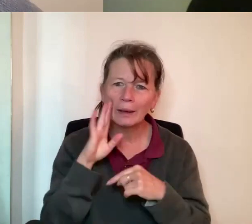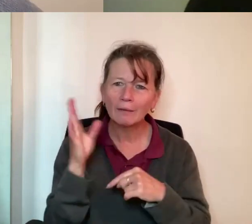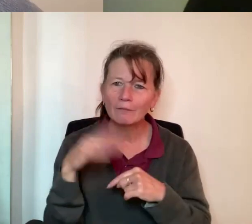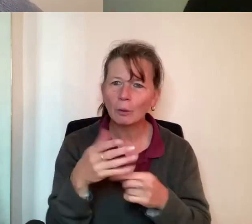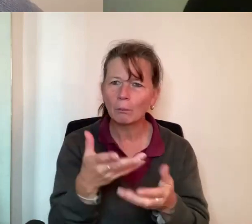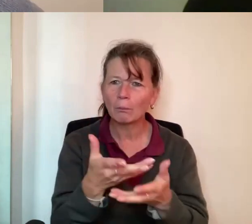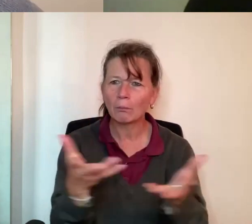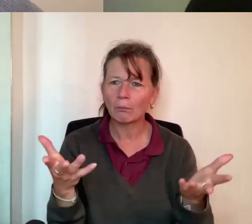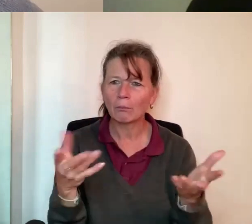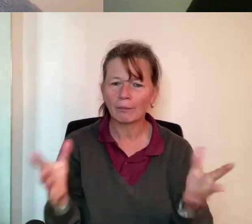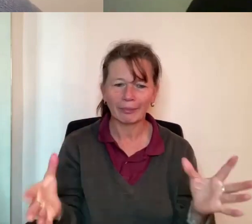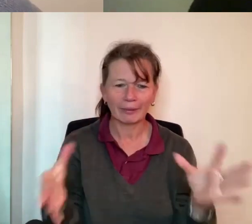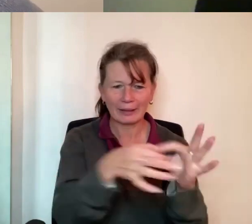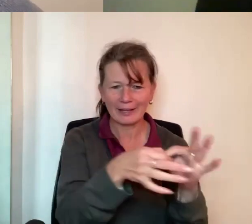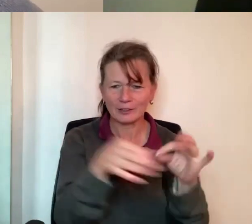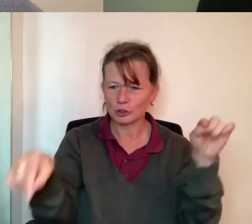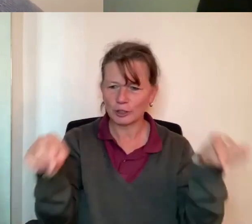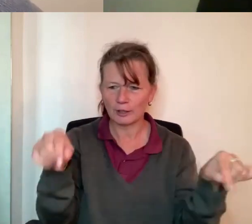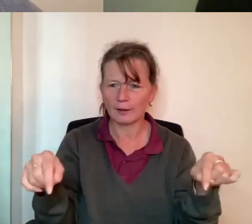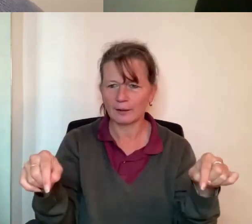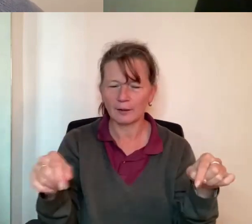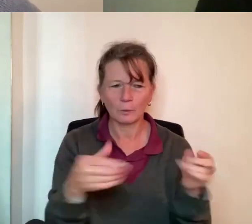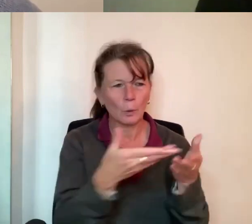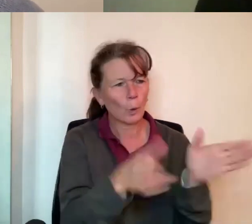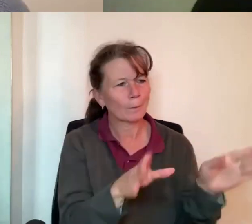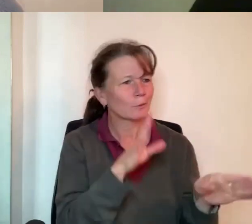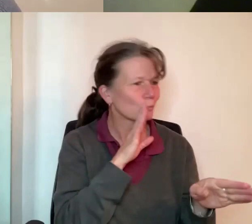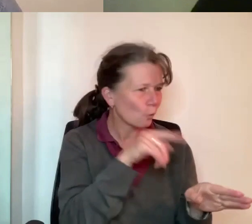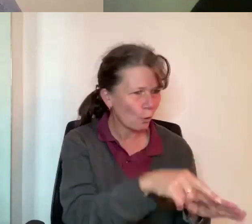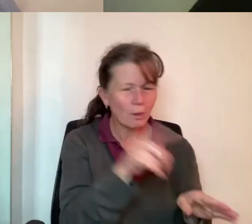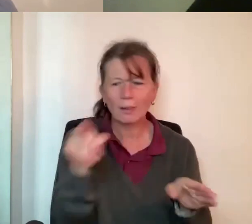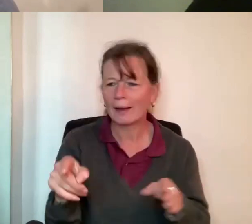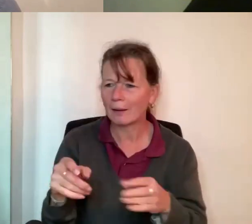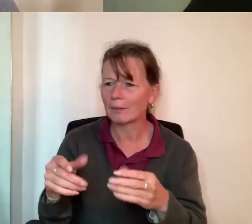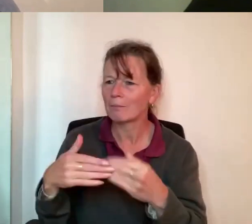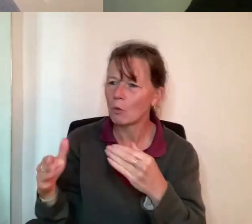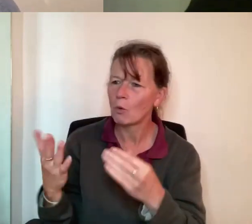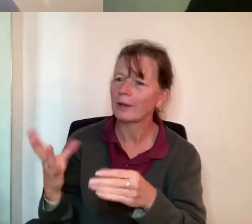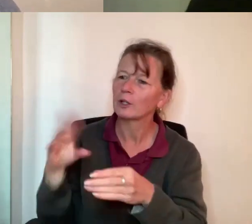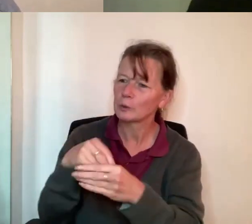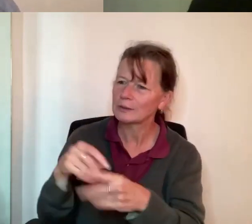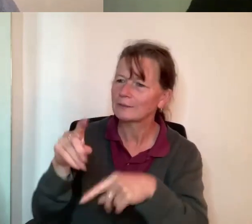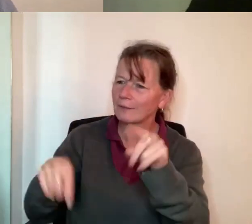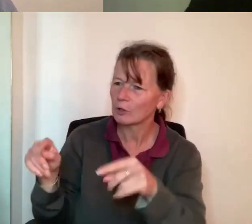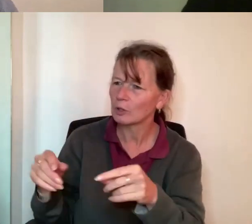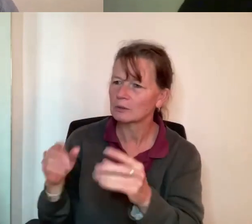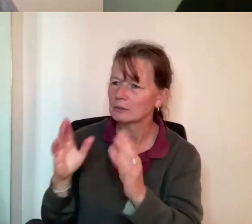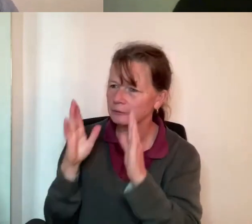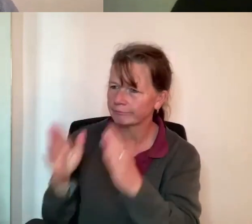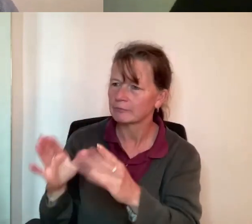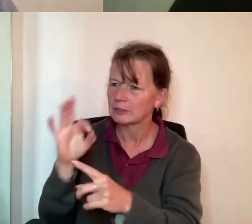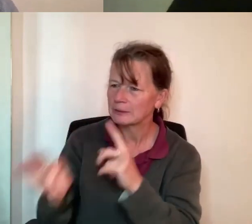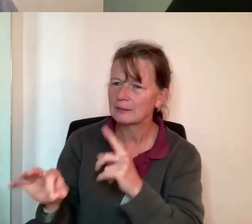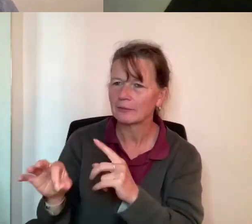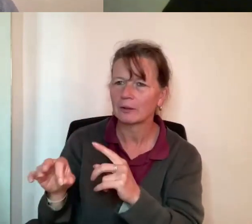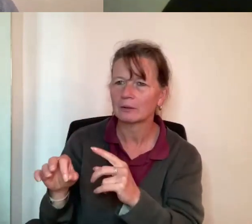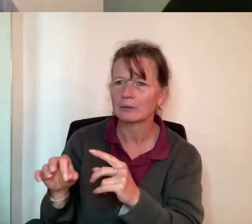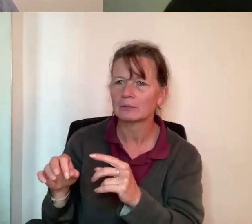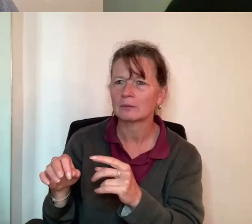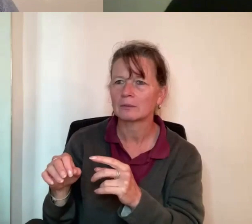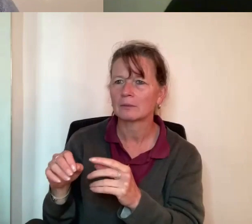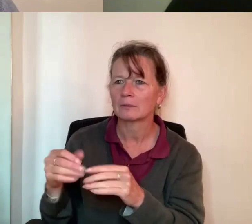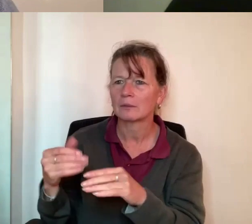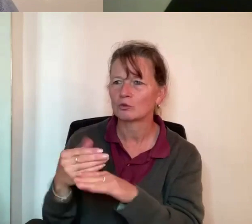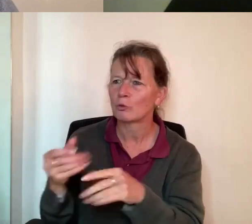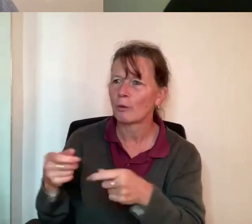that connection, or what the possible connections are between those things from other people